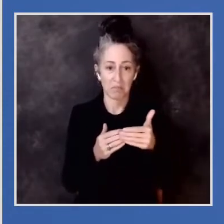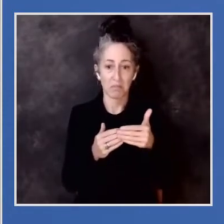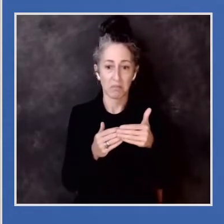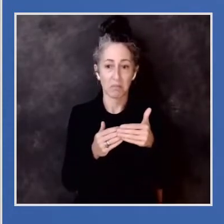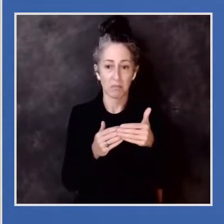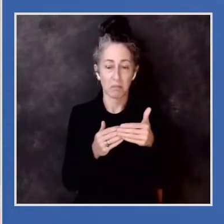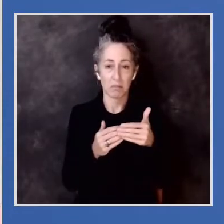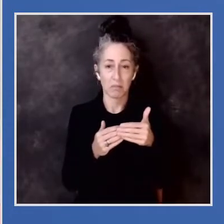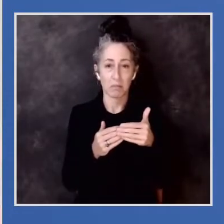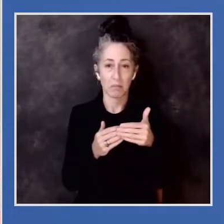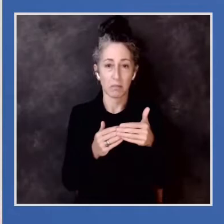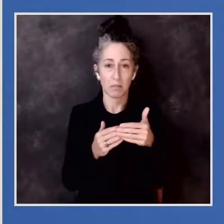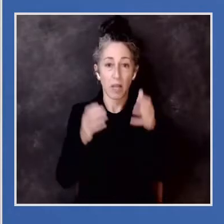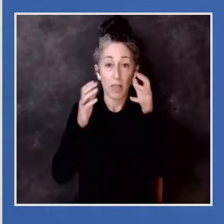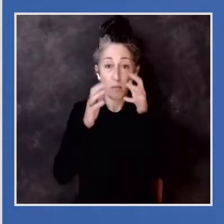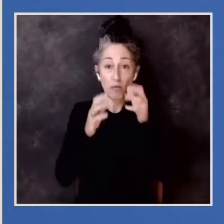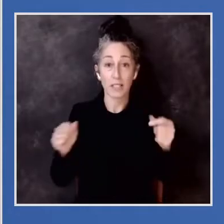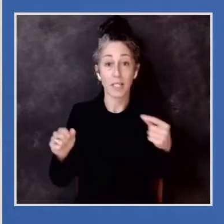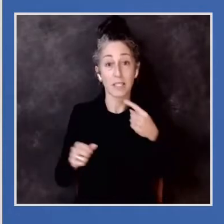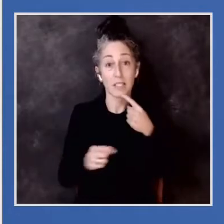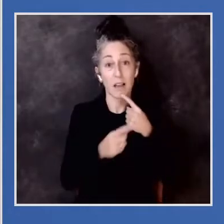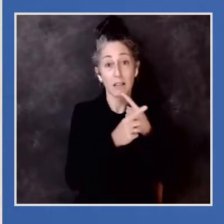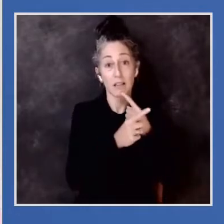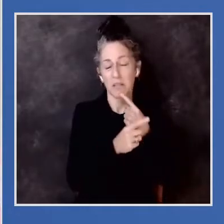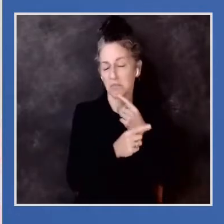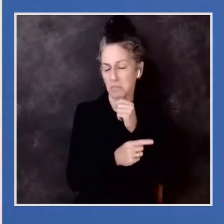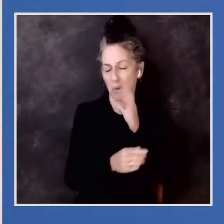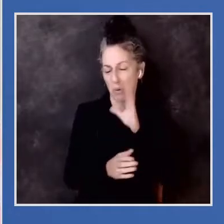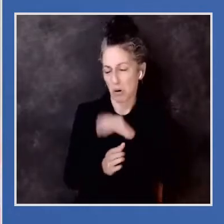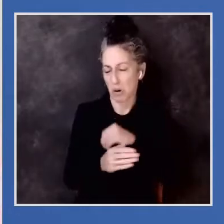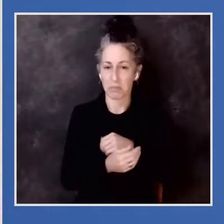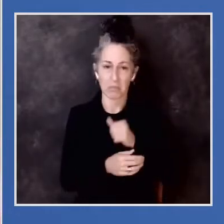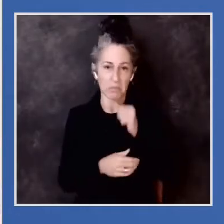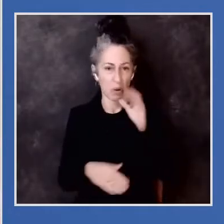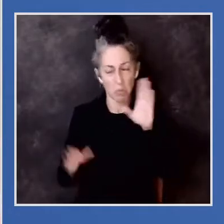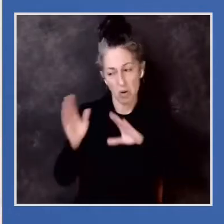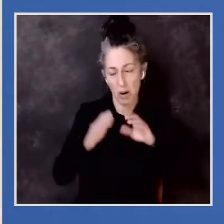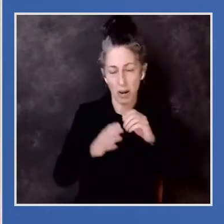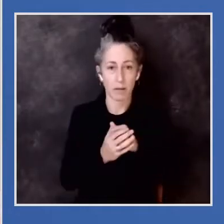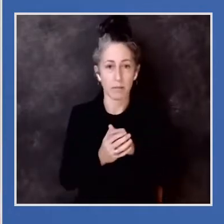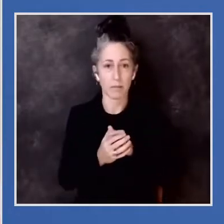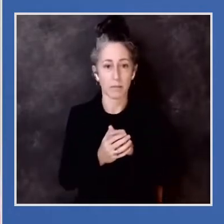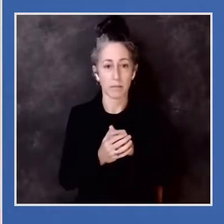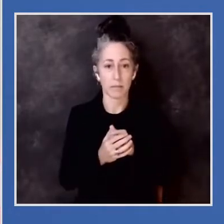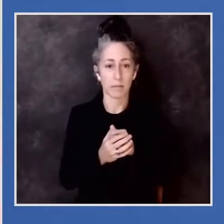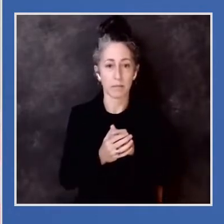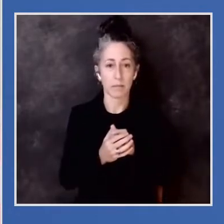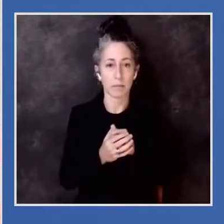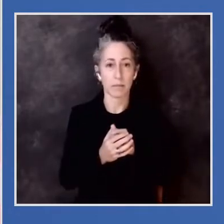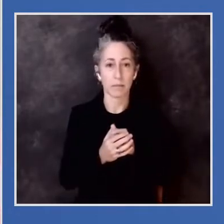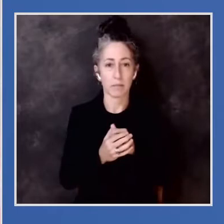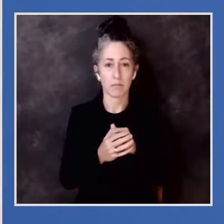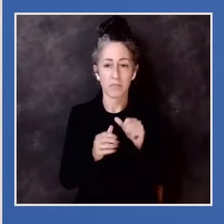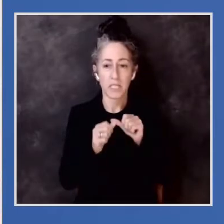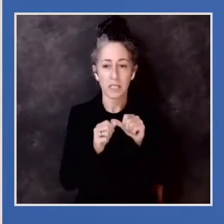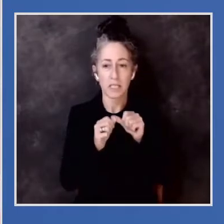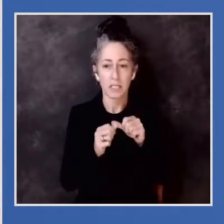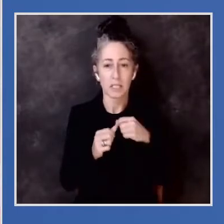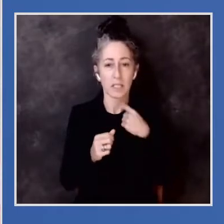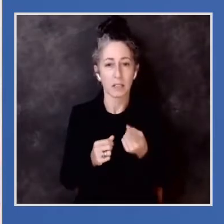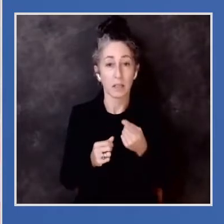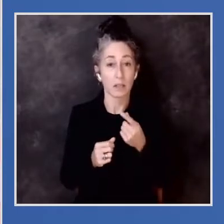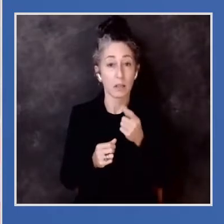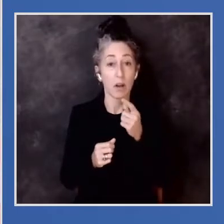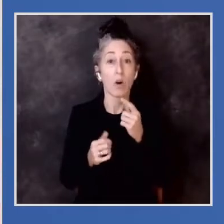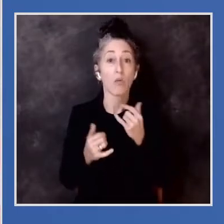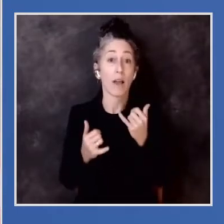And the president keeps telling us not to worry. He keeps telling us we're turning the corner, is his quote.